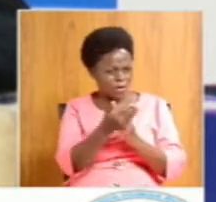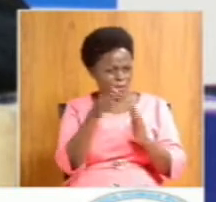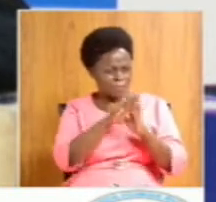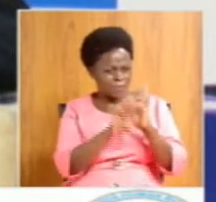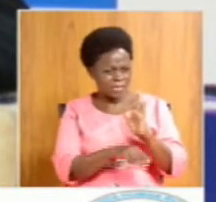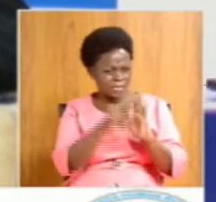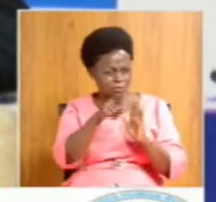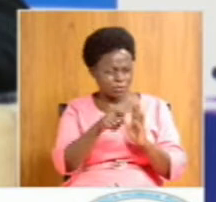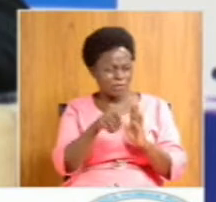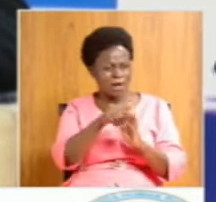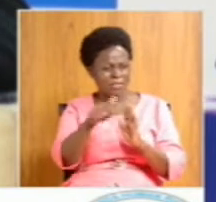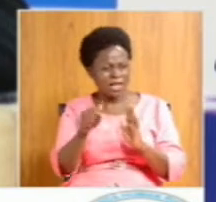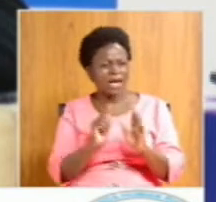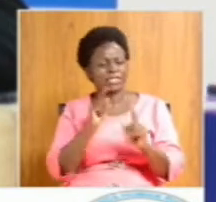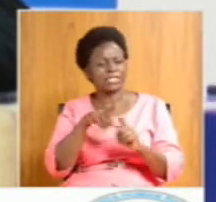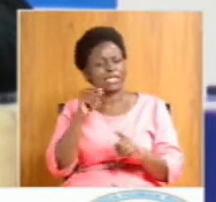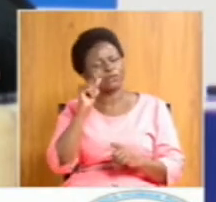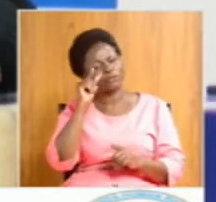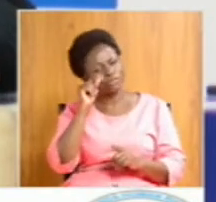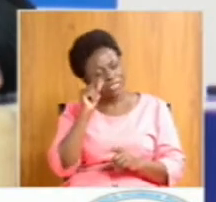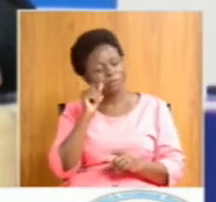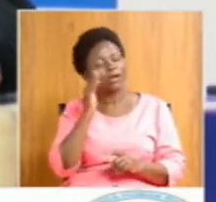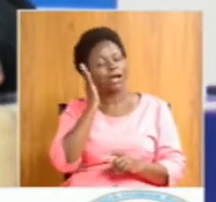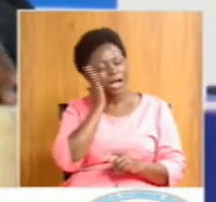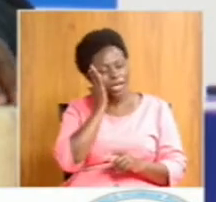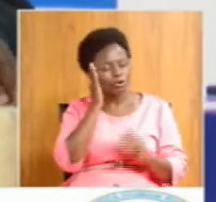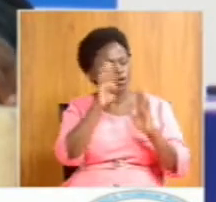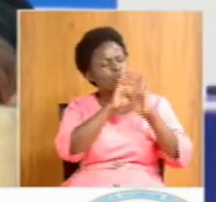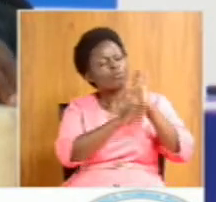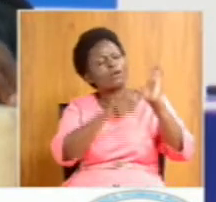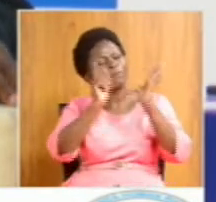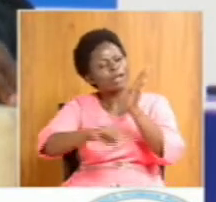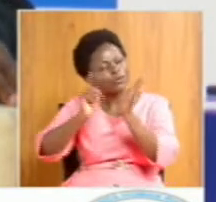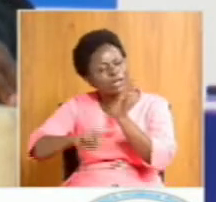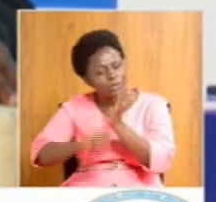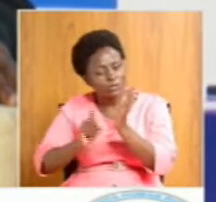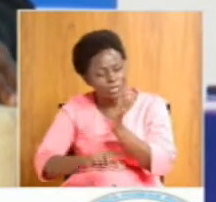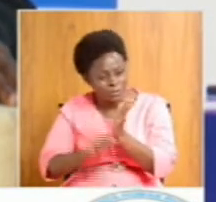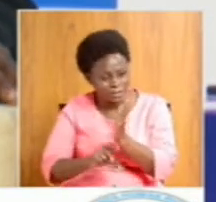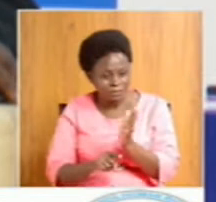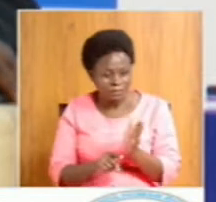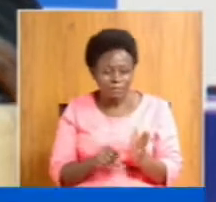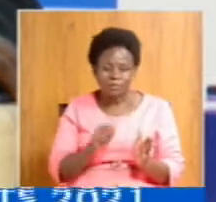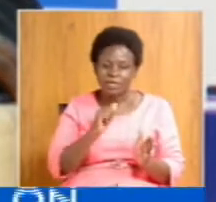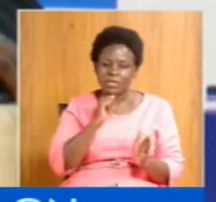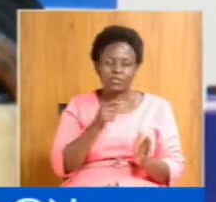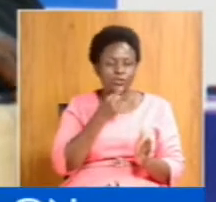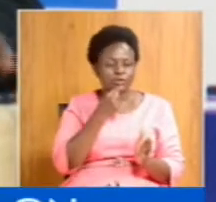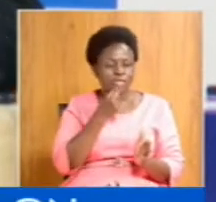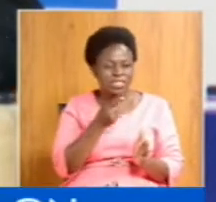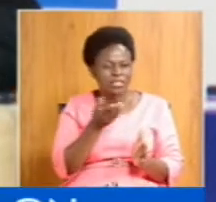this program, there is the other until I got sleep. I knew what the programs would be. Now, that's not to say